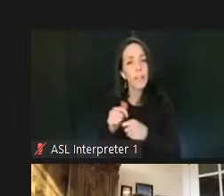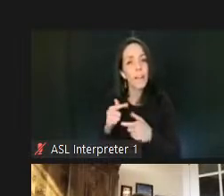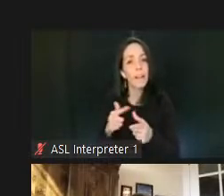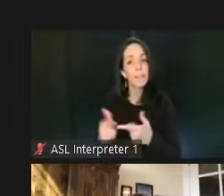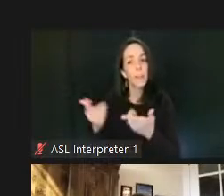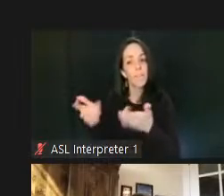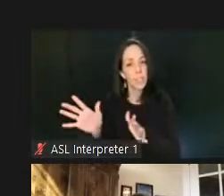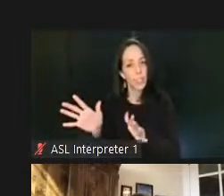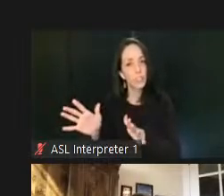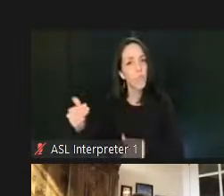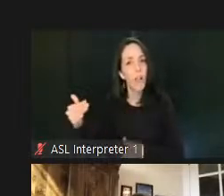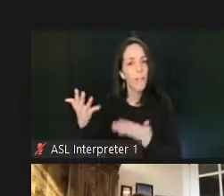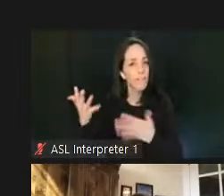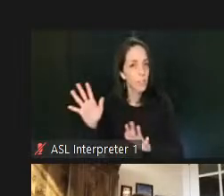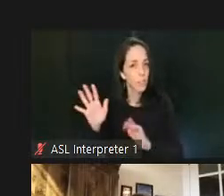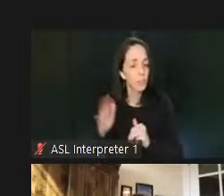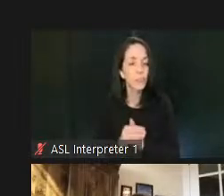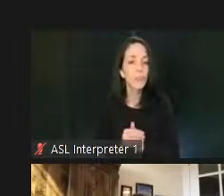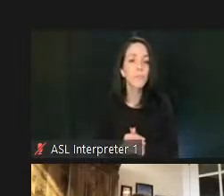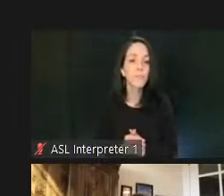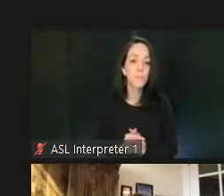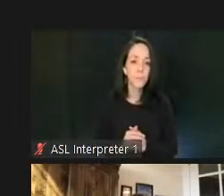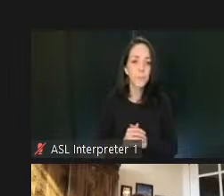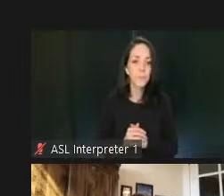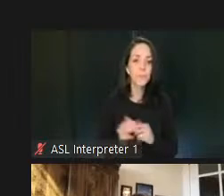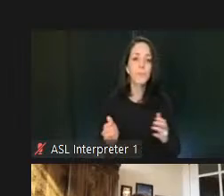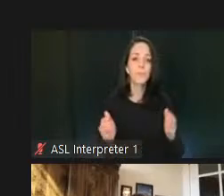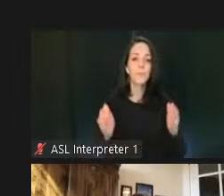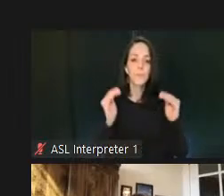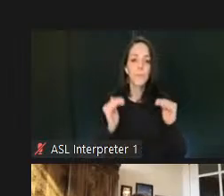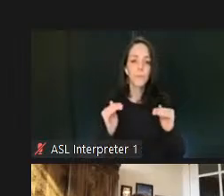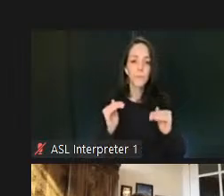of those projects. Next slide, please.